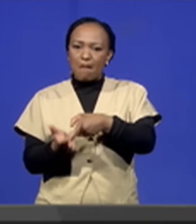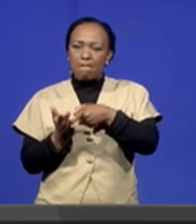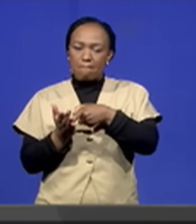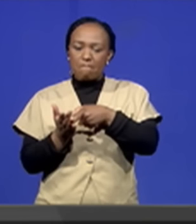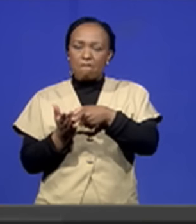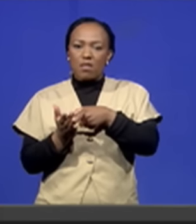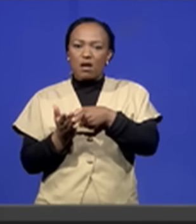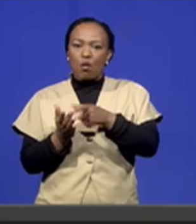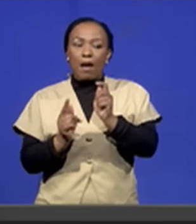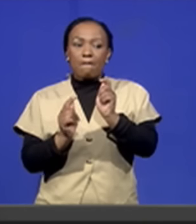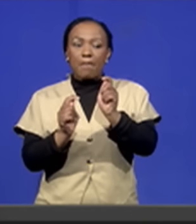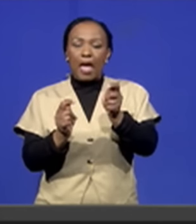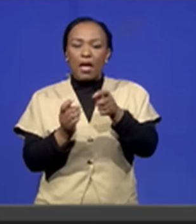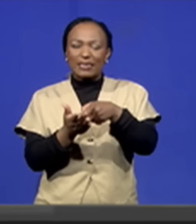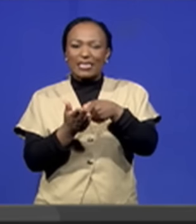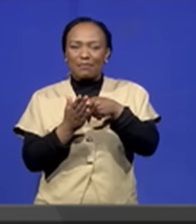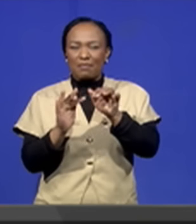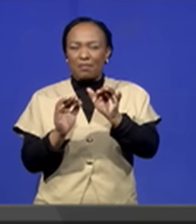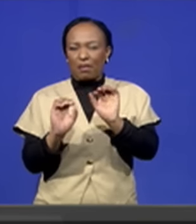debtors, you know, and then it